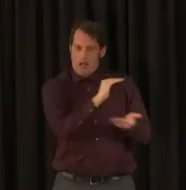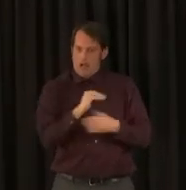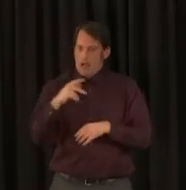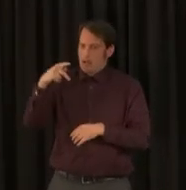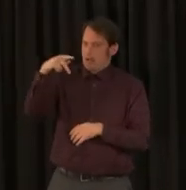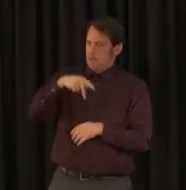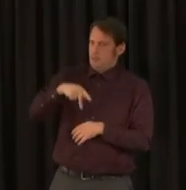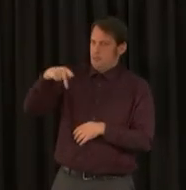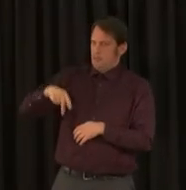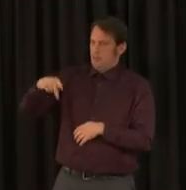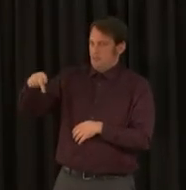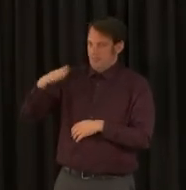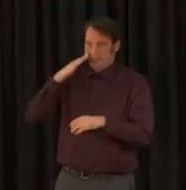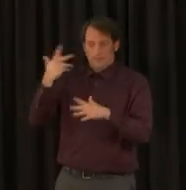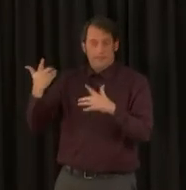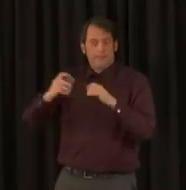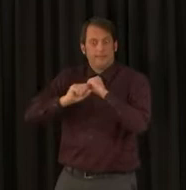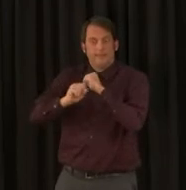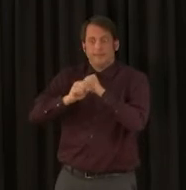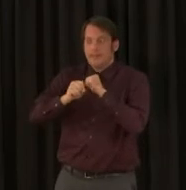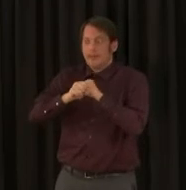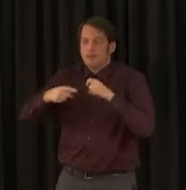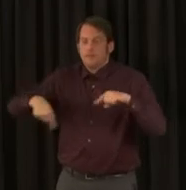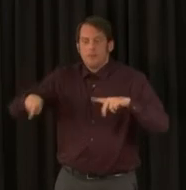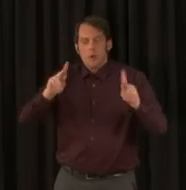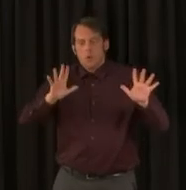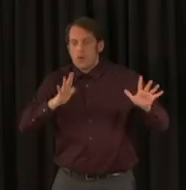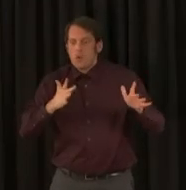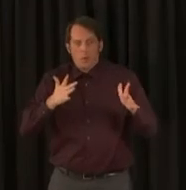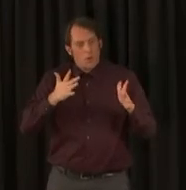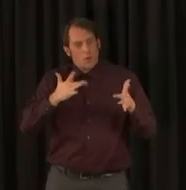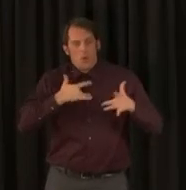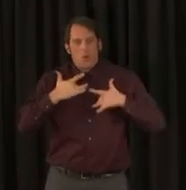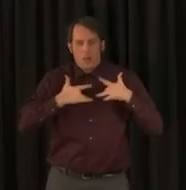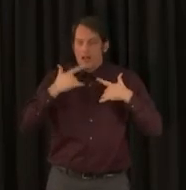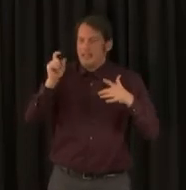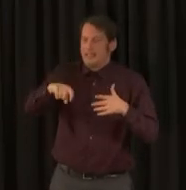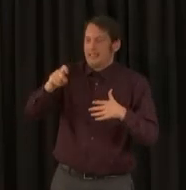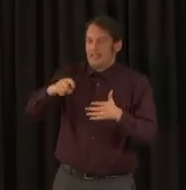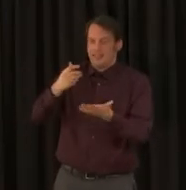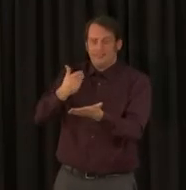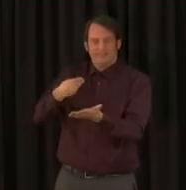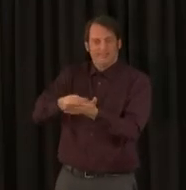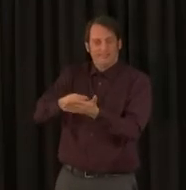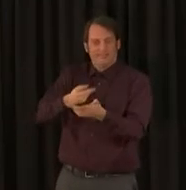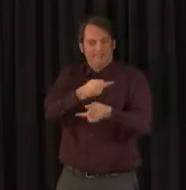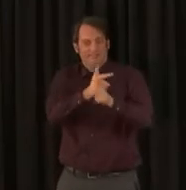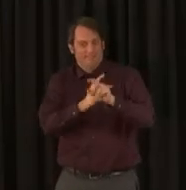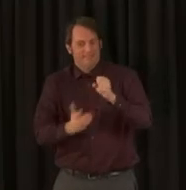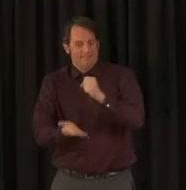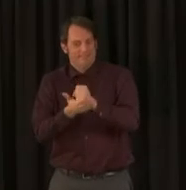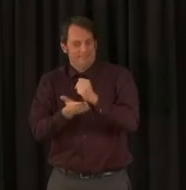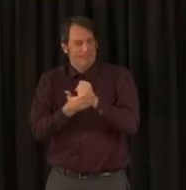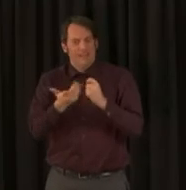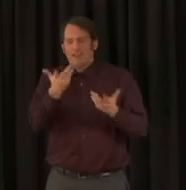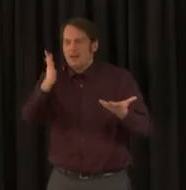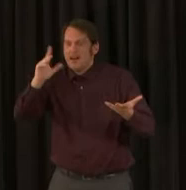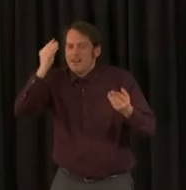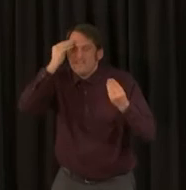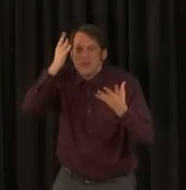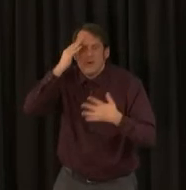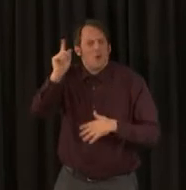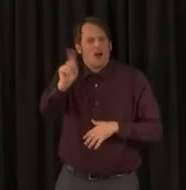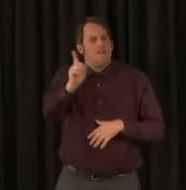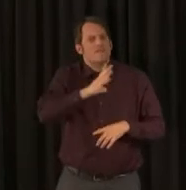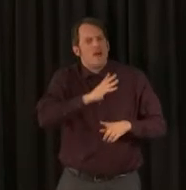all over the place, don't fret, you can get a loan. And actually trying to access information about where to get